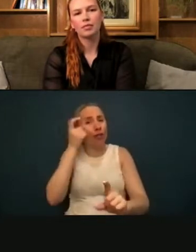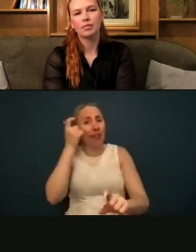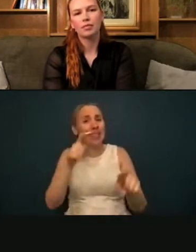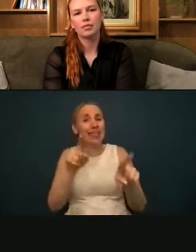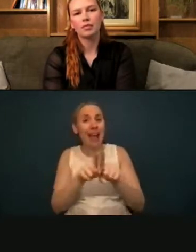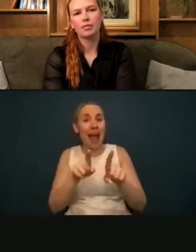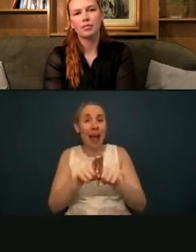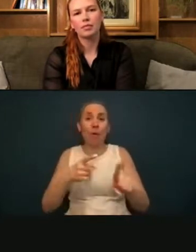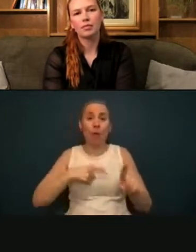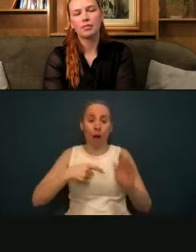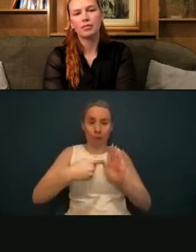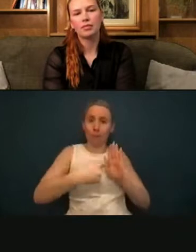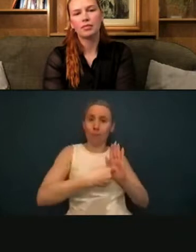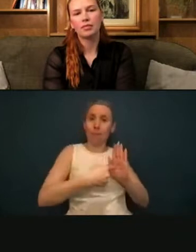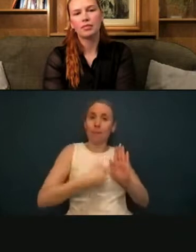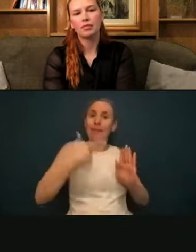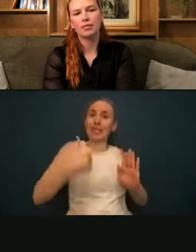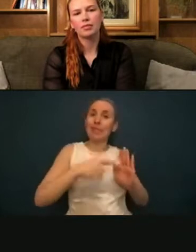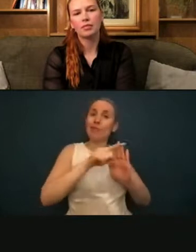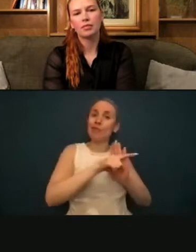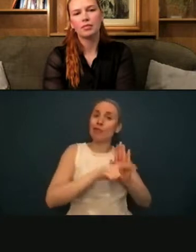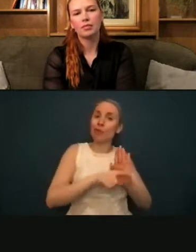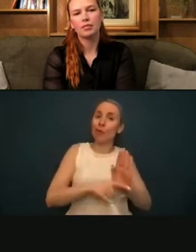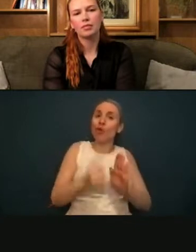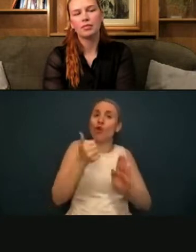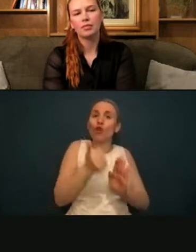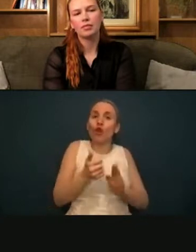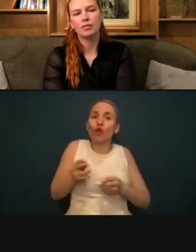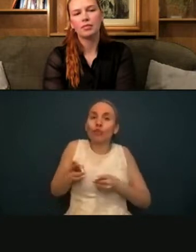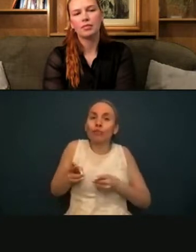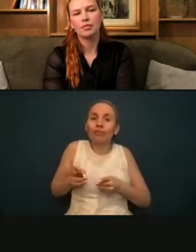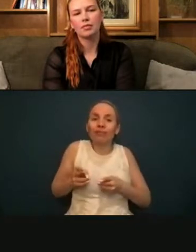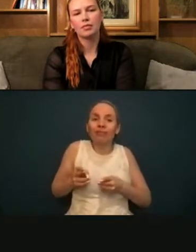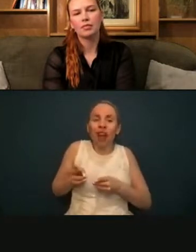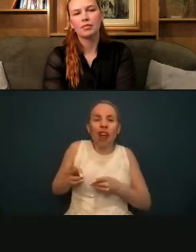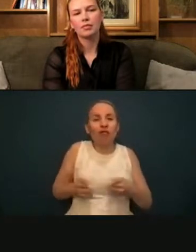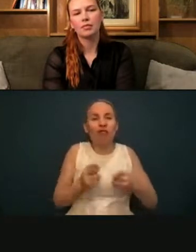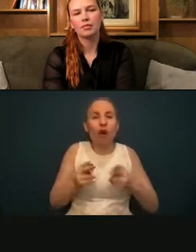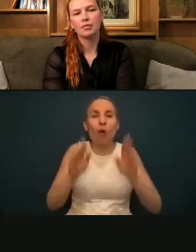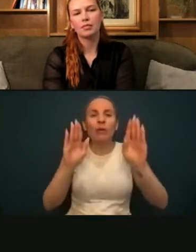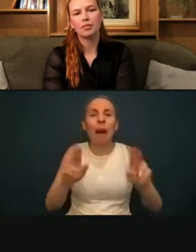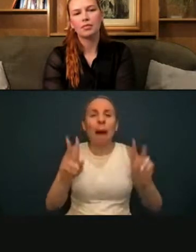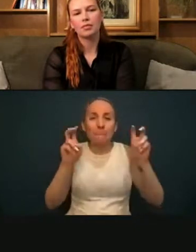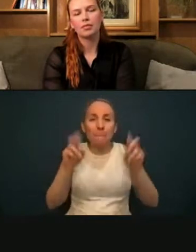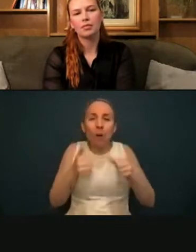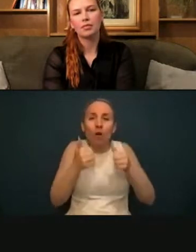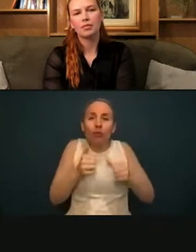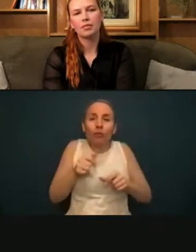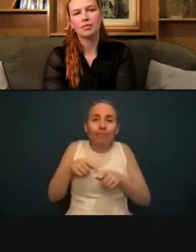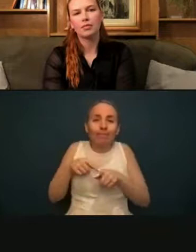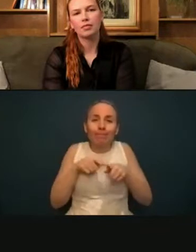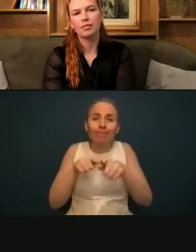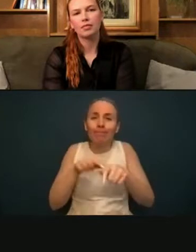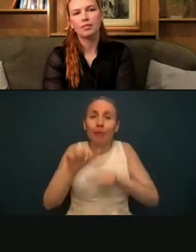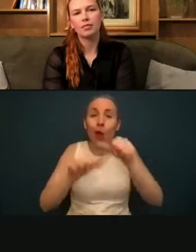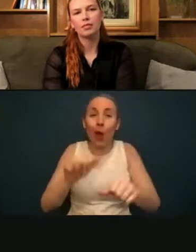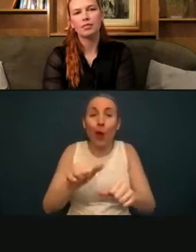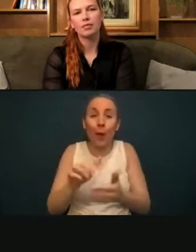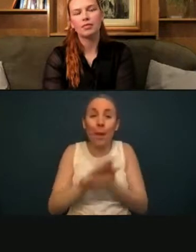good roadmap for the sector itself to guide its recovery. Great, thank